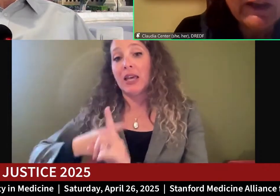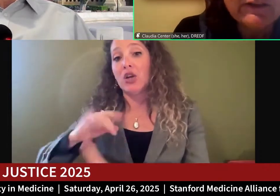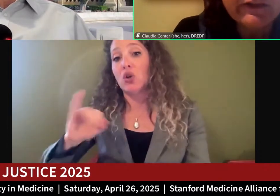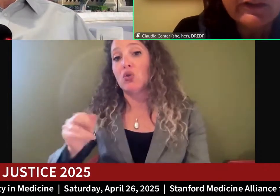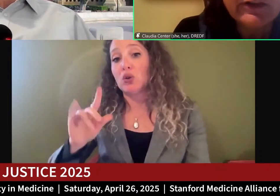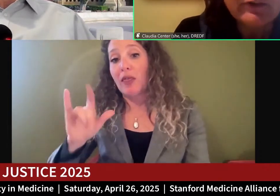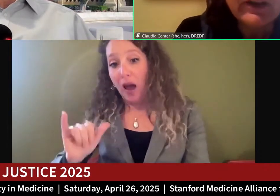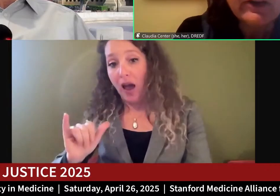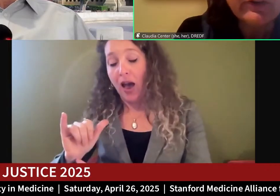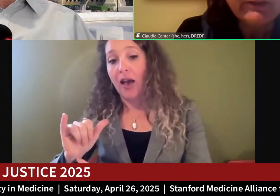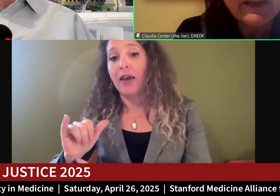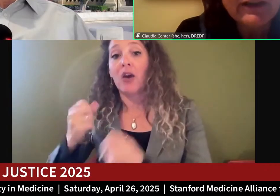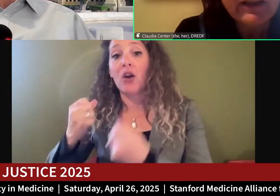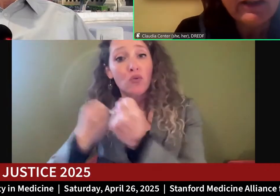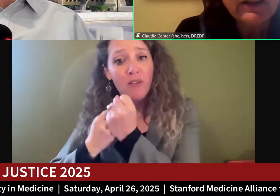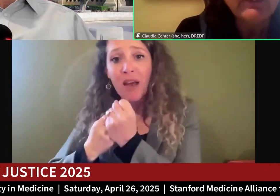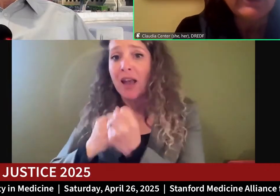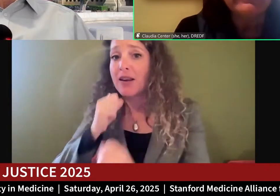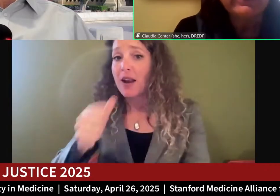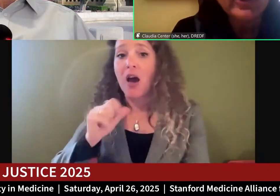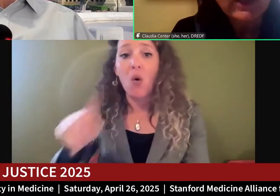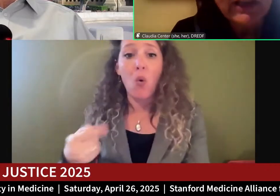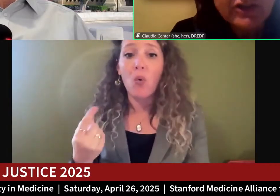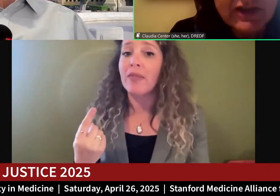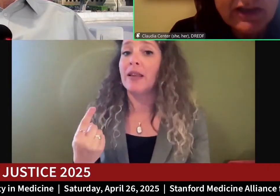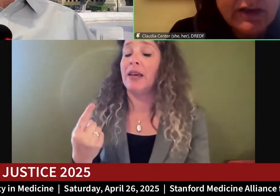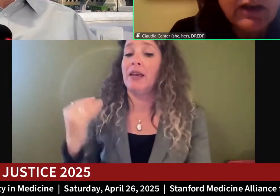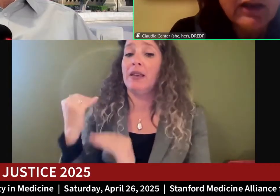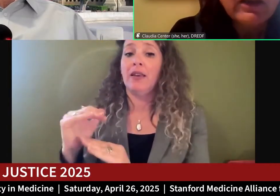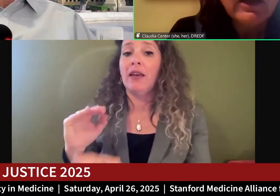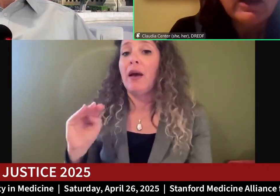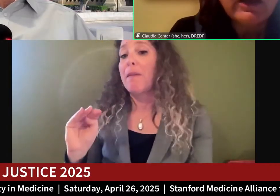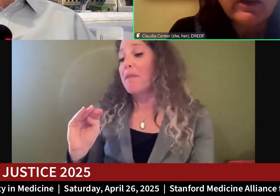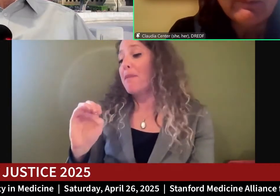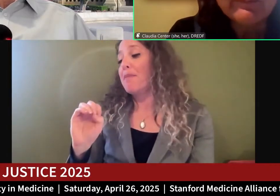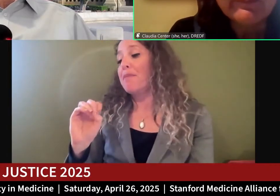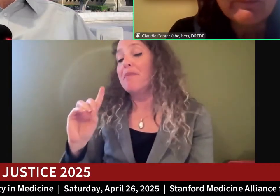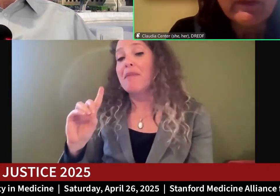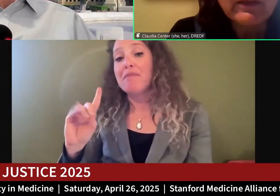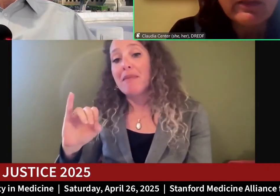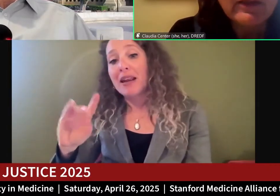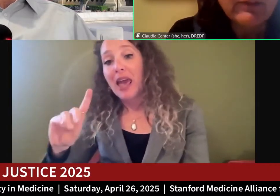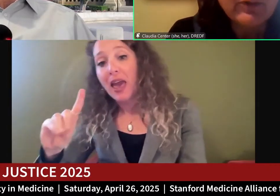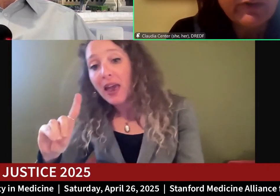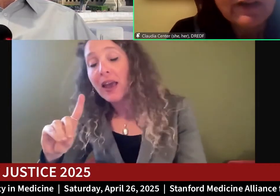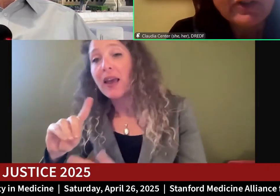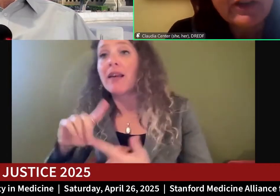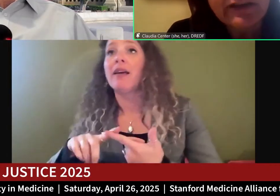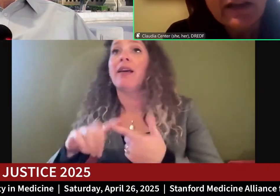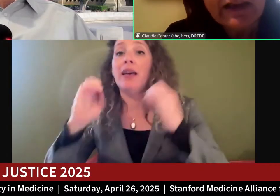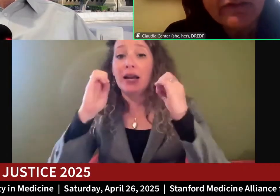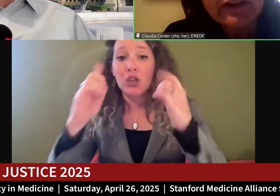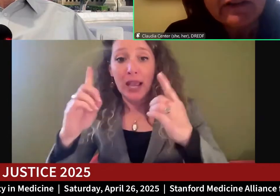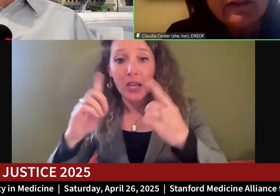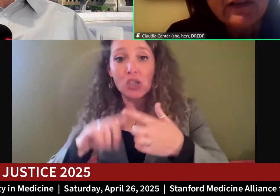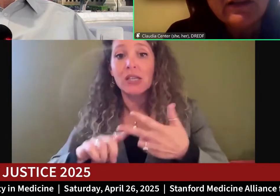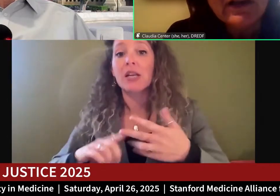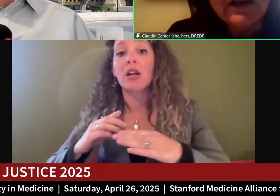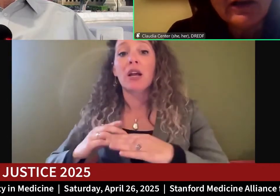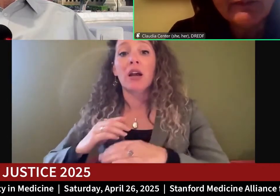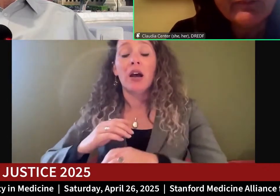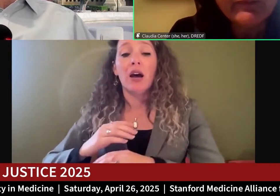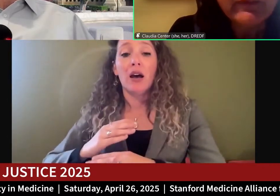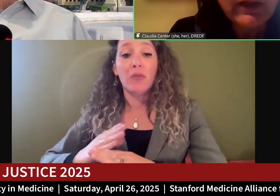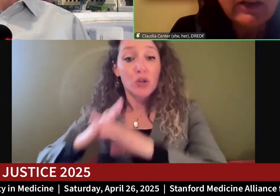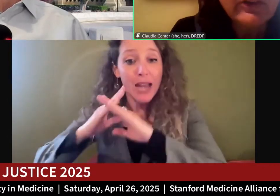to defend, not only Medicaid, but education. Um, the protection and